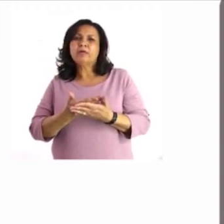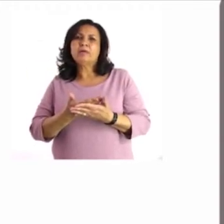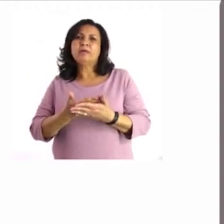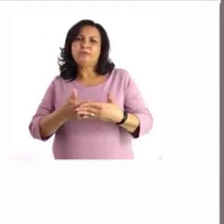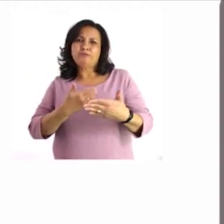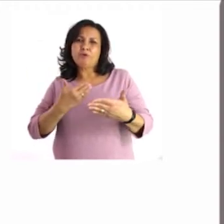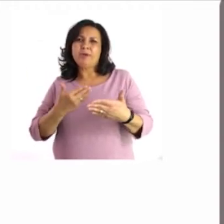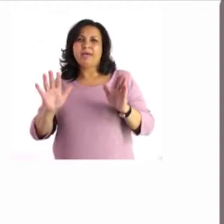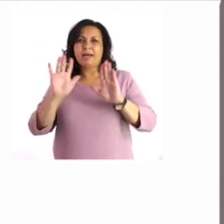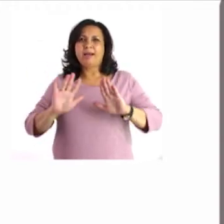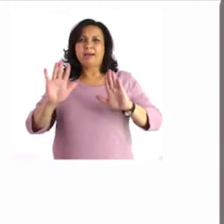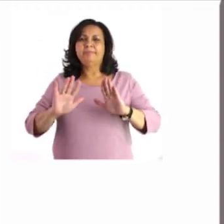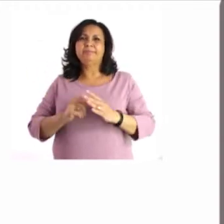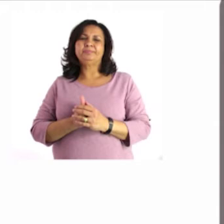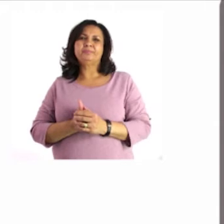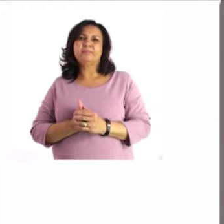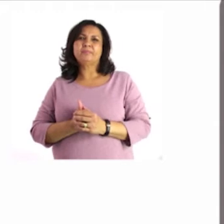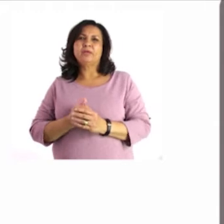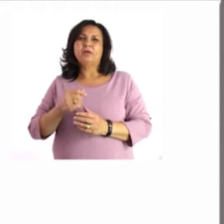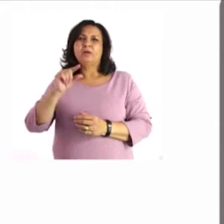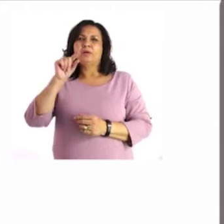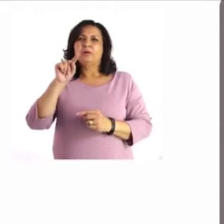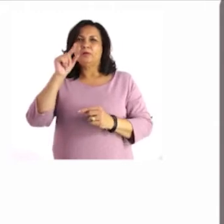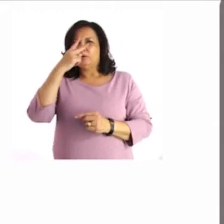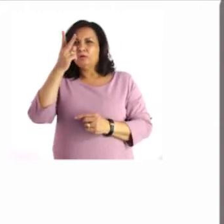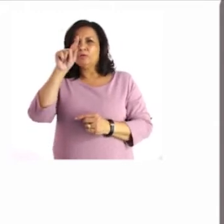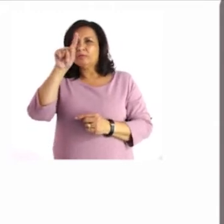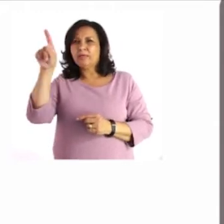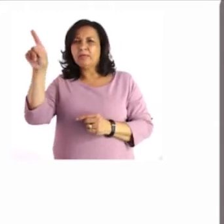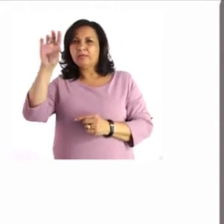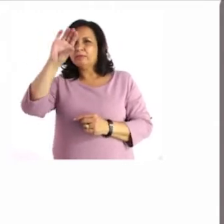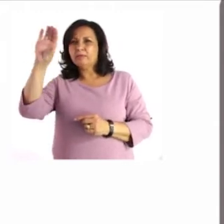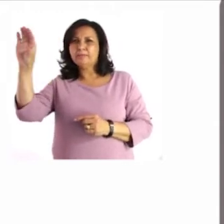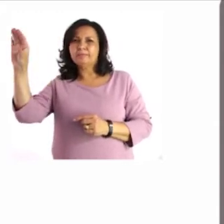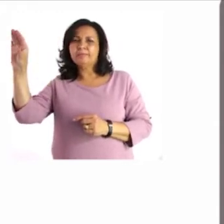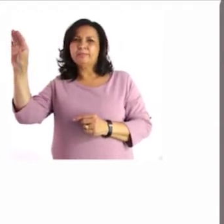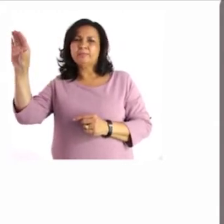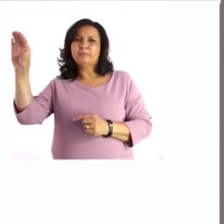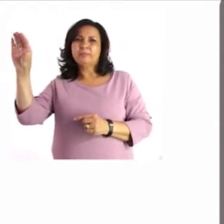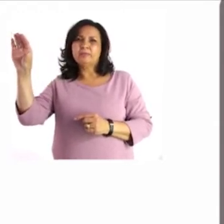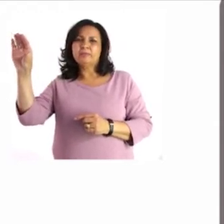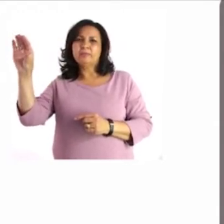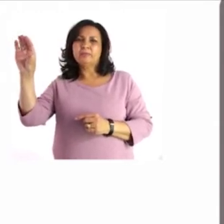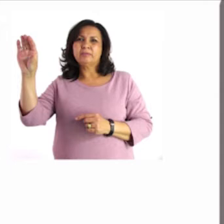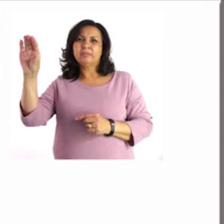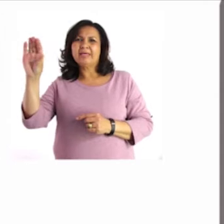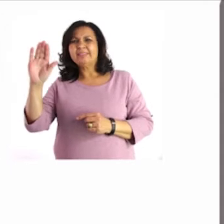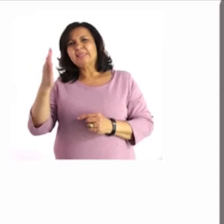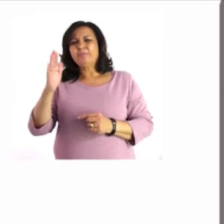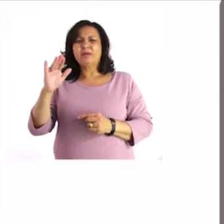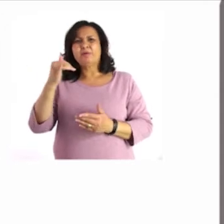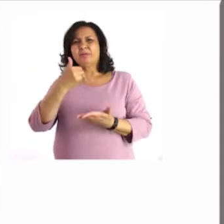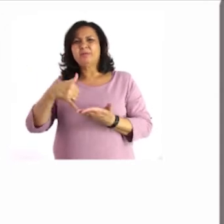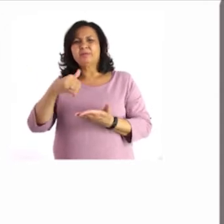color them. Look at the top line. If you look carefully at the top line, something about the